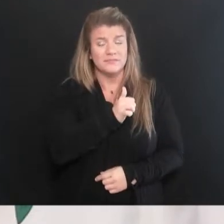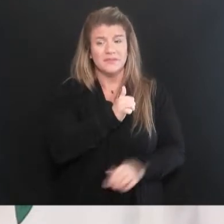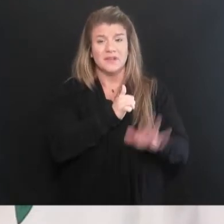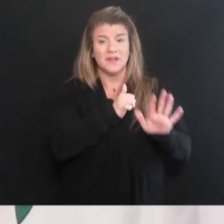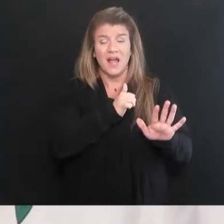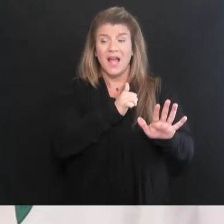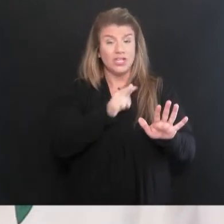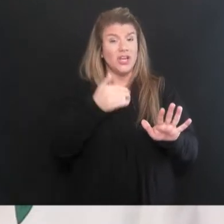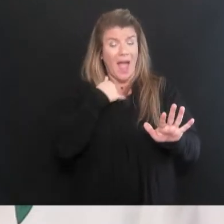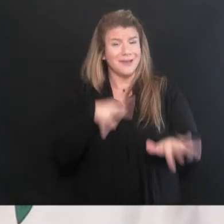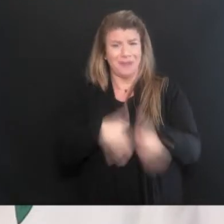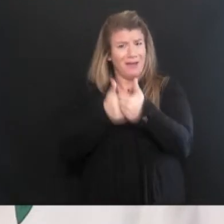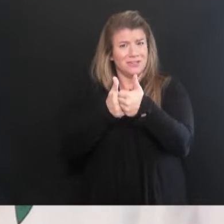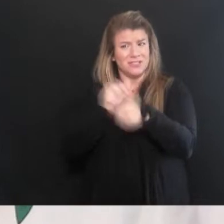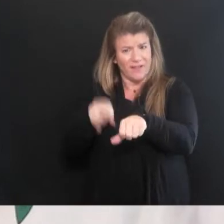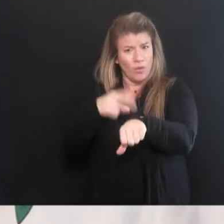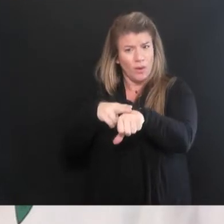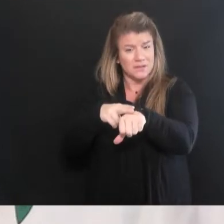some ways, but